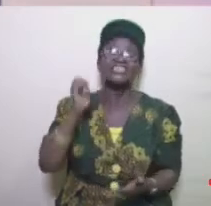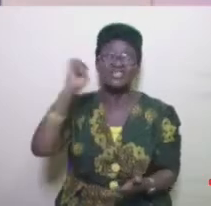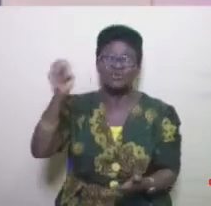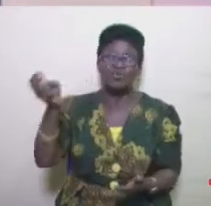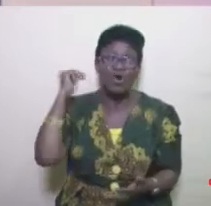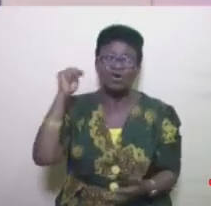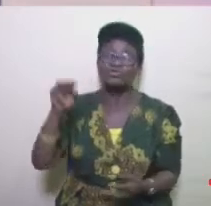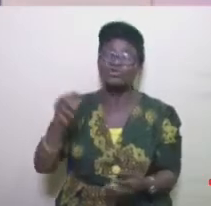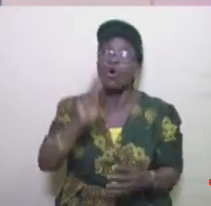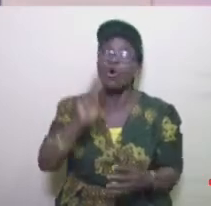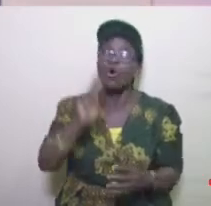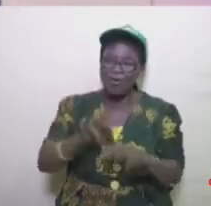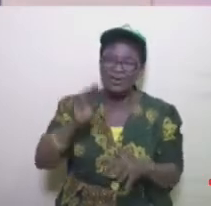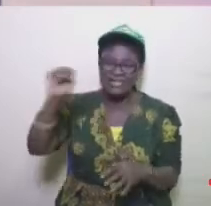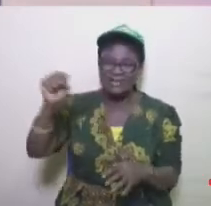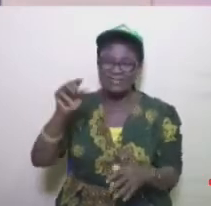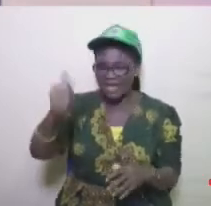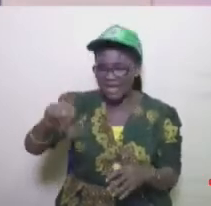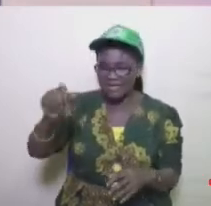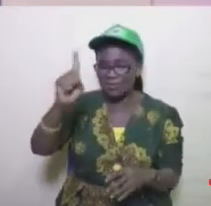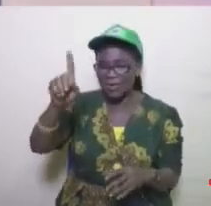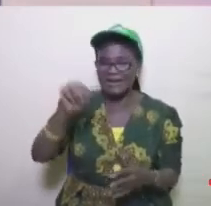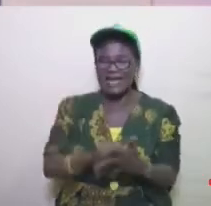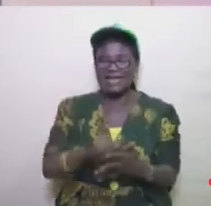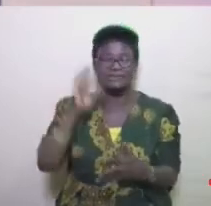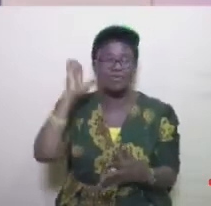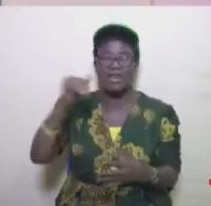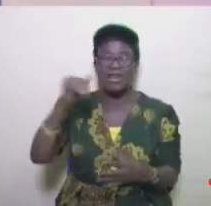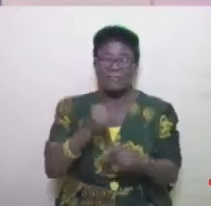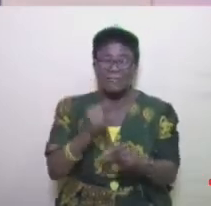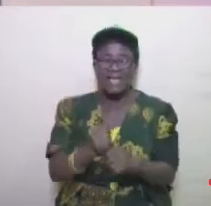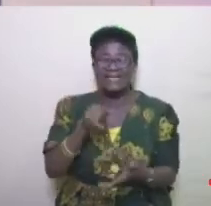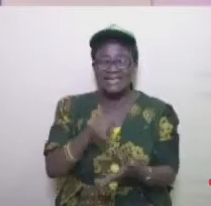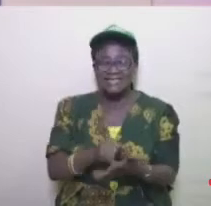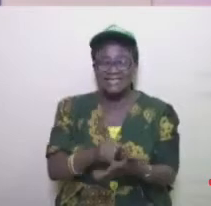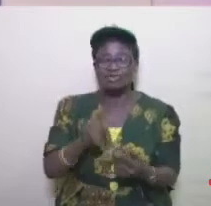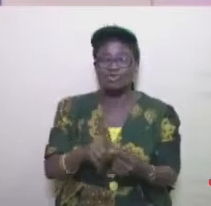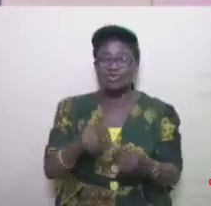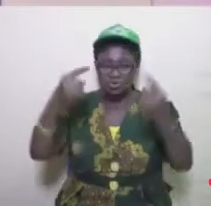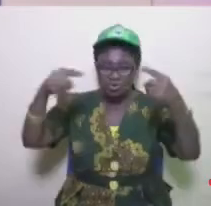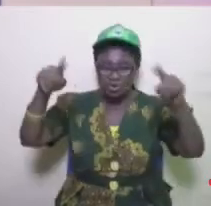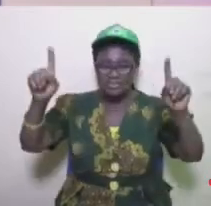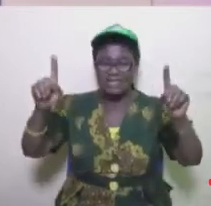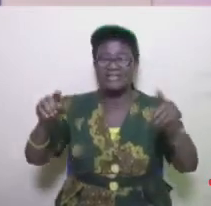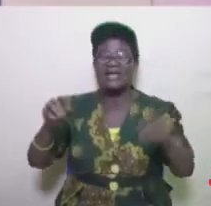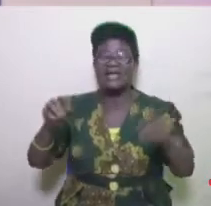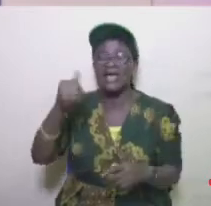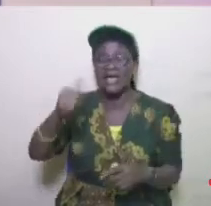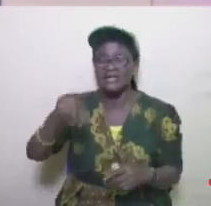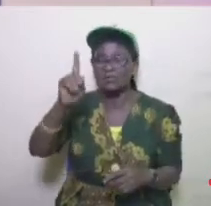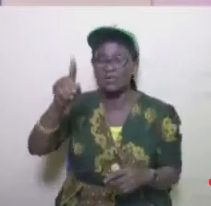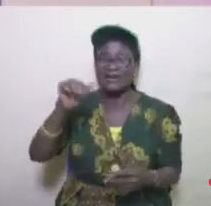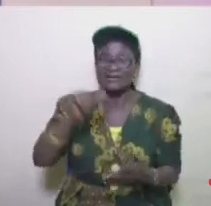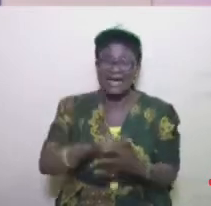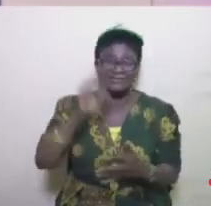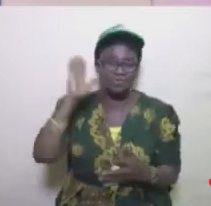Anyone who made it to success, anyone who has success in anything he does,